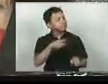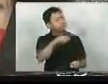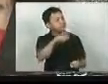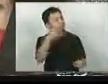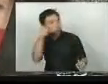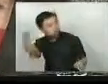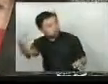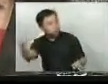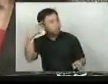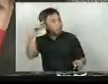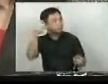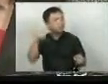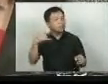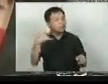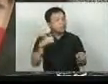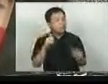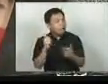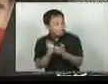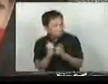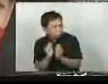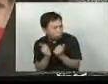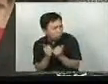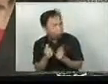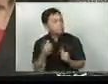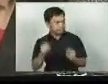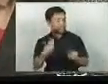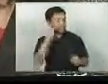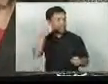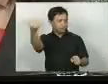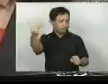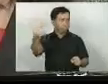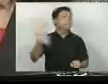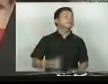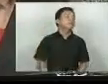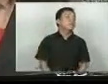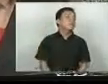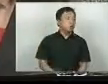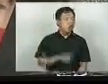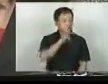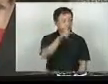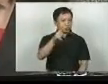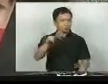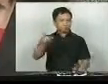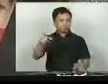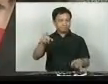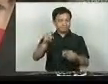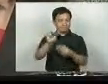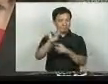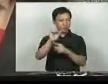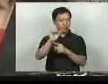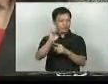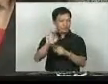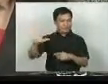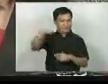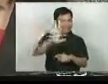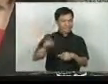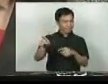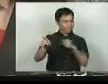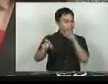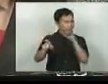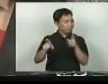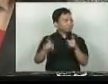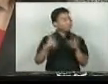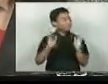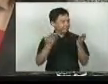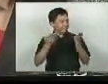support, help desk or email support. It is very user-friendly. In fact, we have experience and we